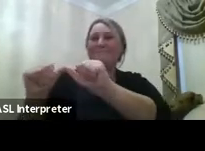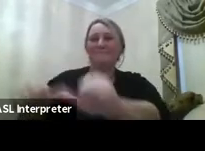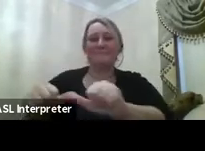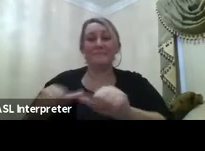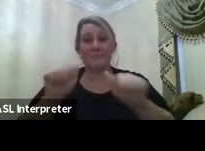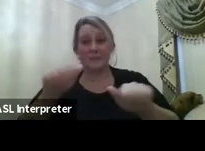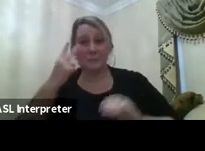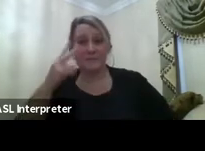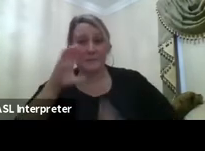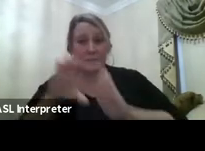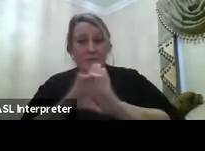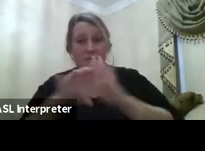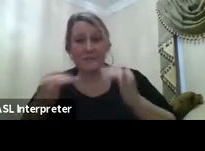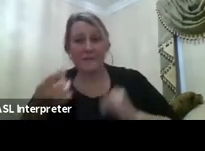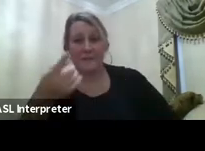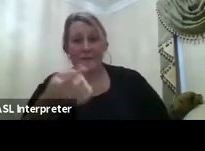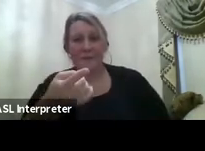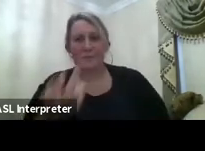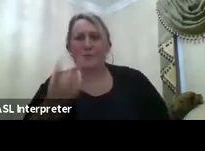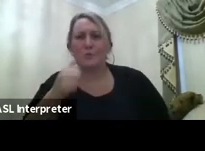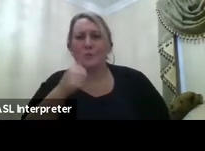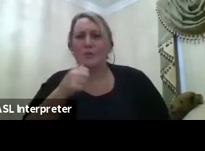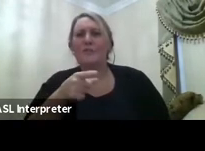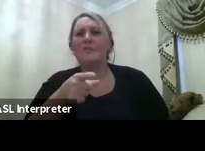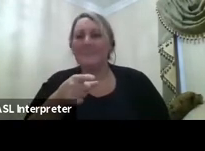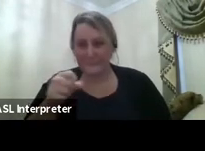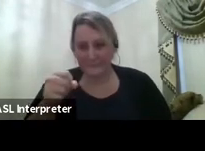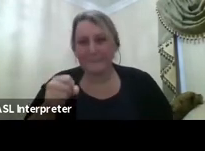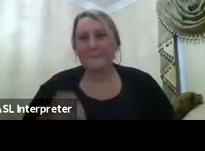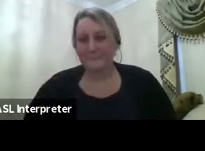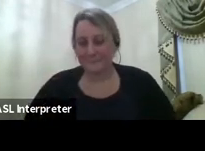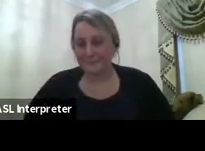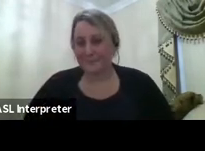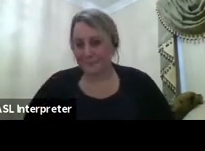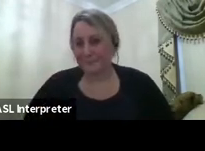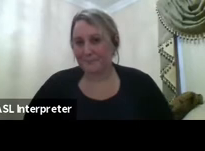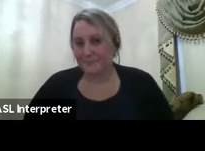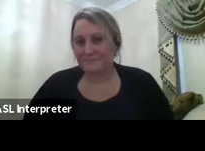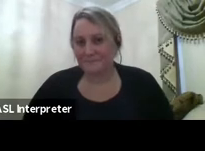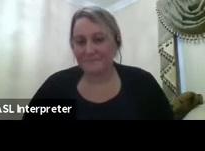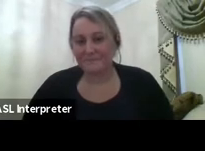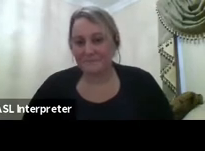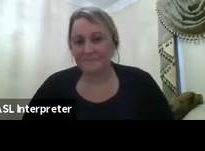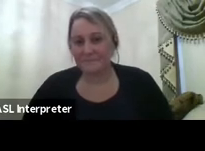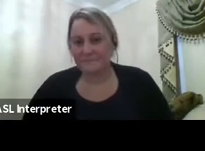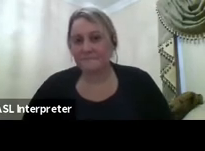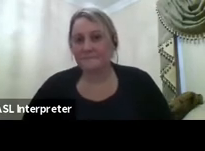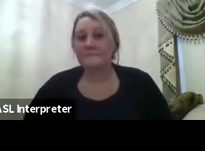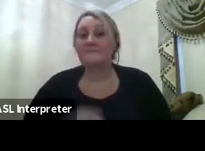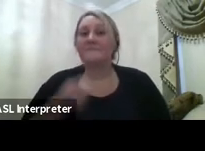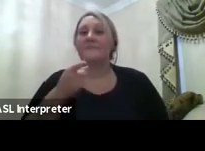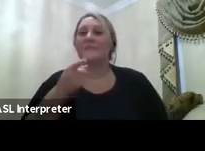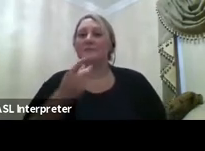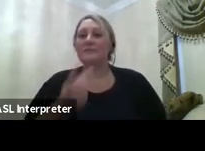Yeah. So images like this one or this one are actually like birthday presents that I